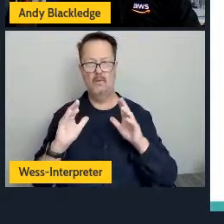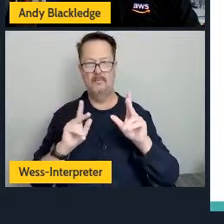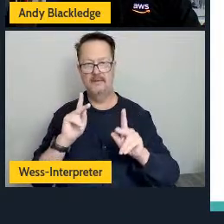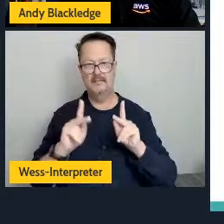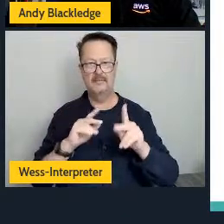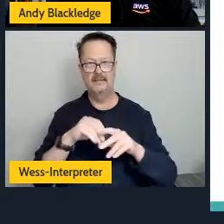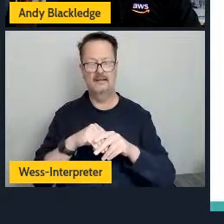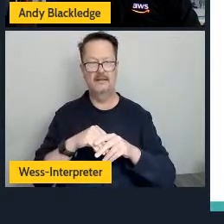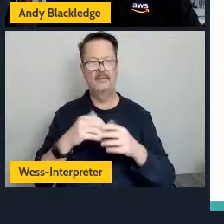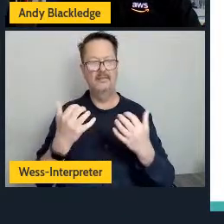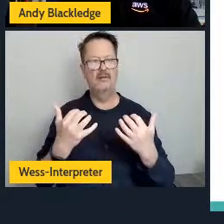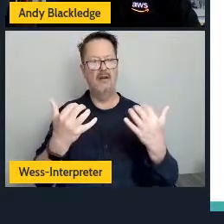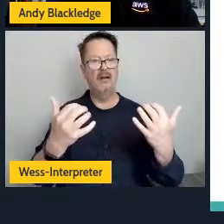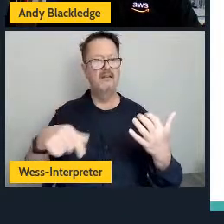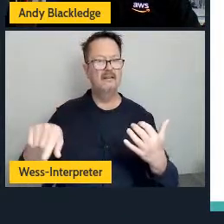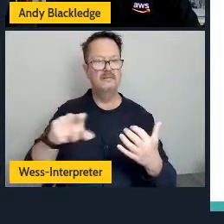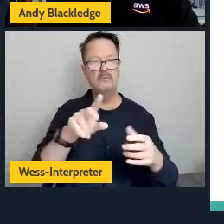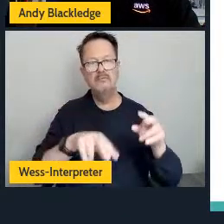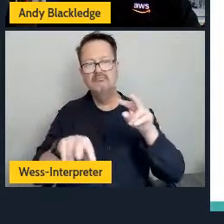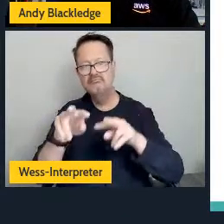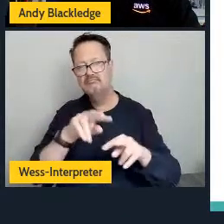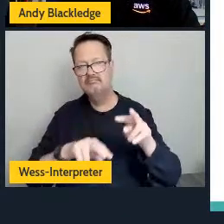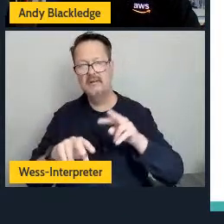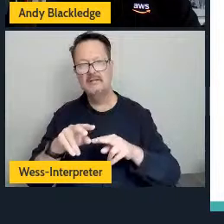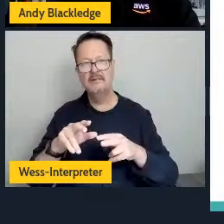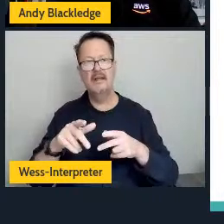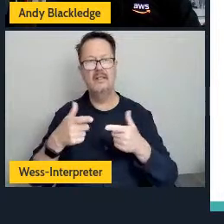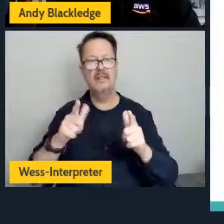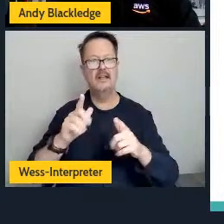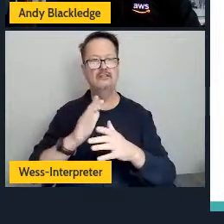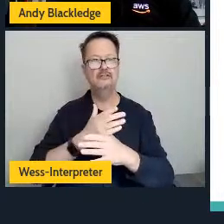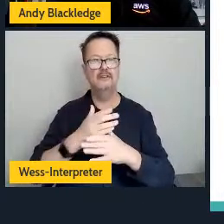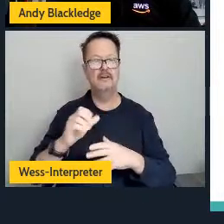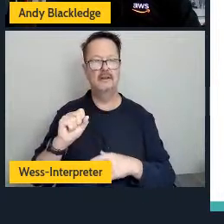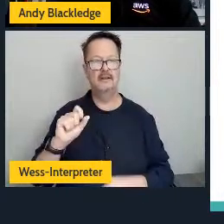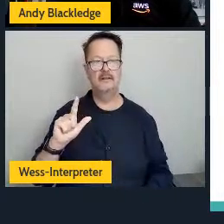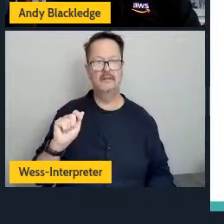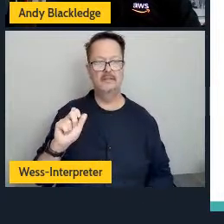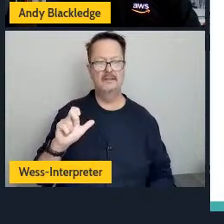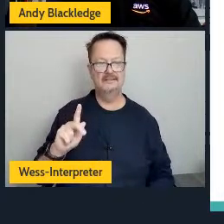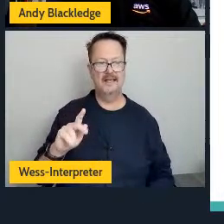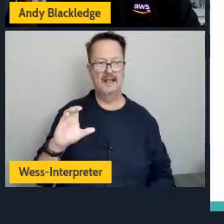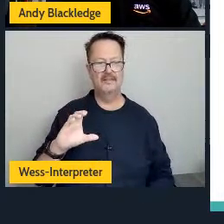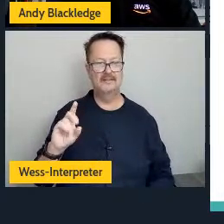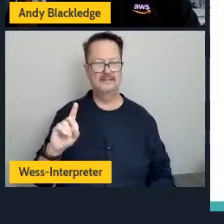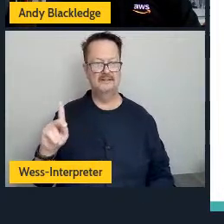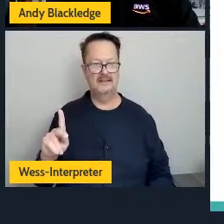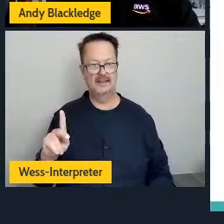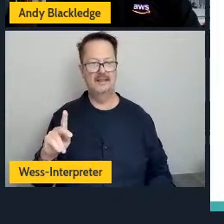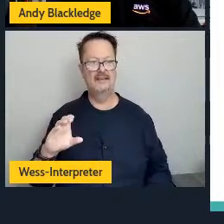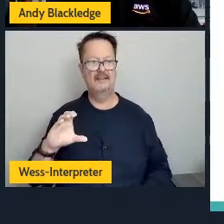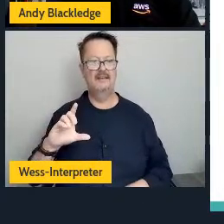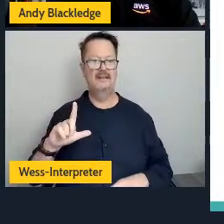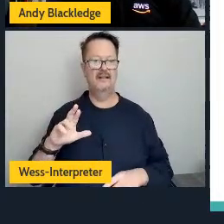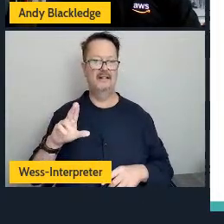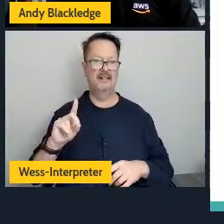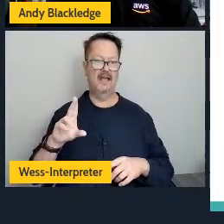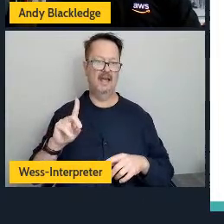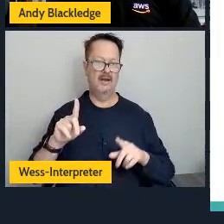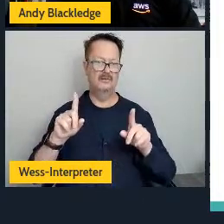look now. Somebody let's share it in the Slack, the CDK Cloud Test Kit. So imagine